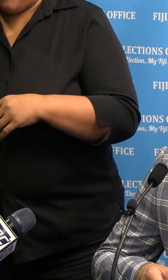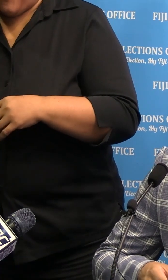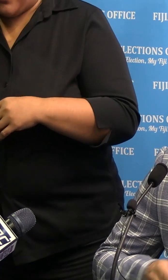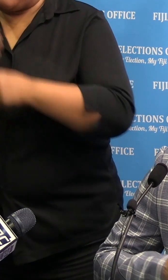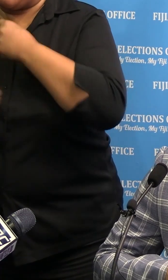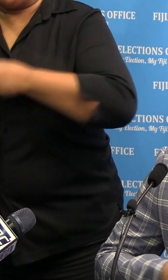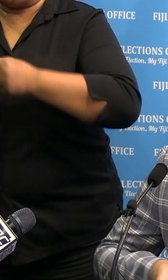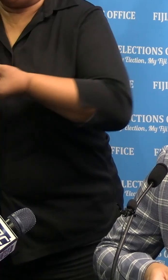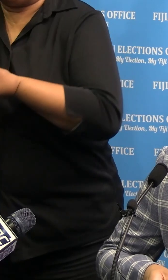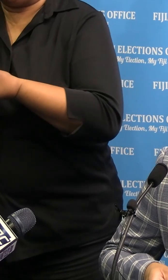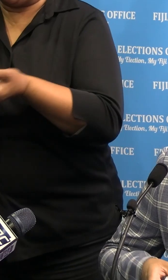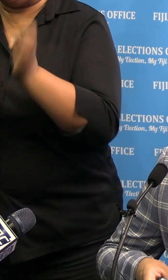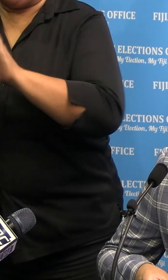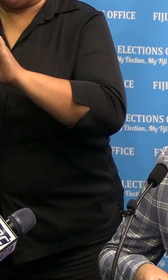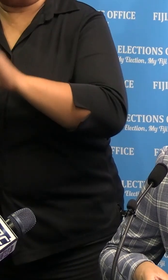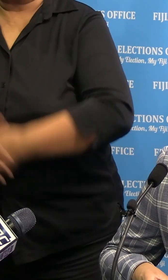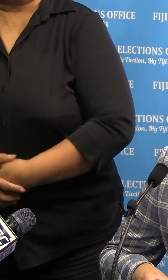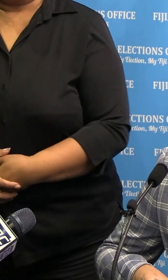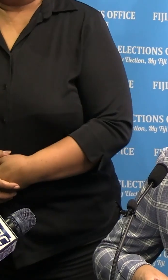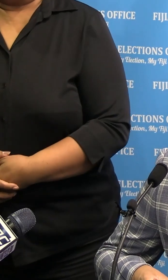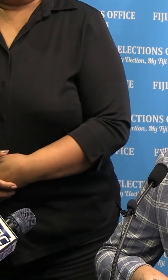would like to just give a